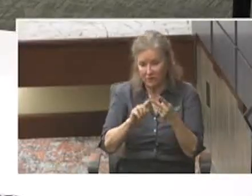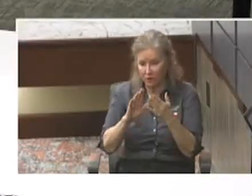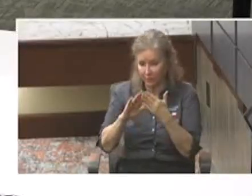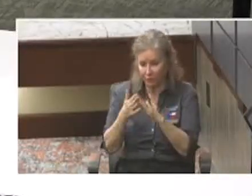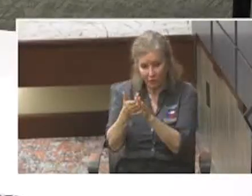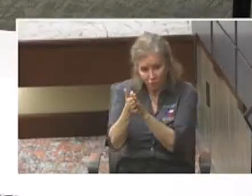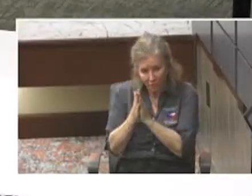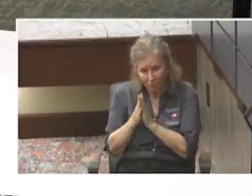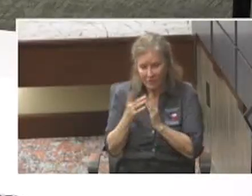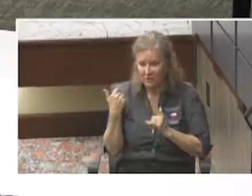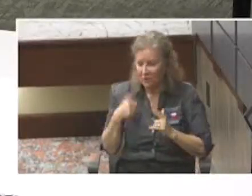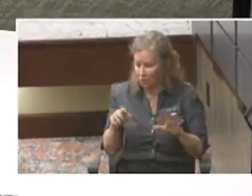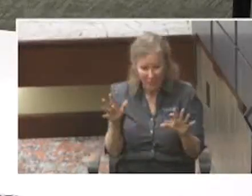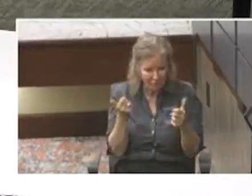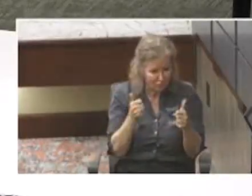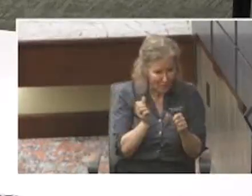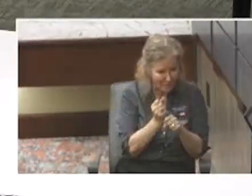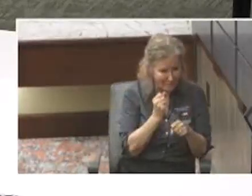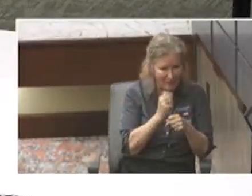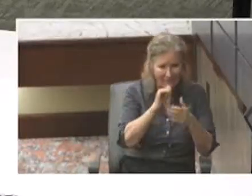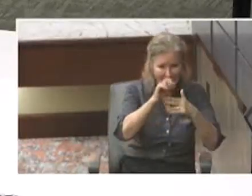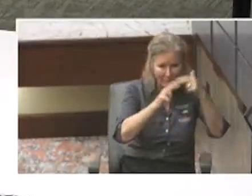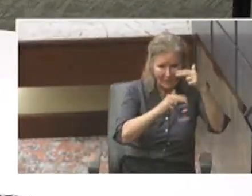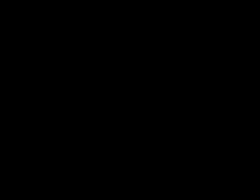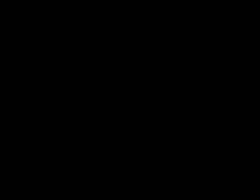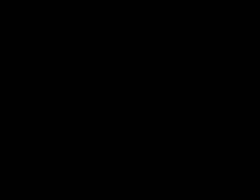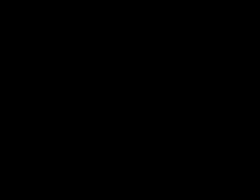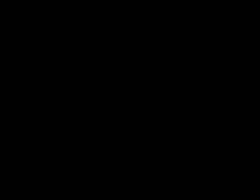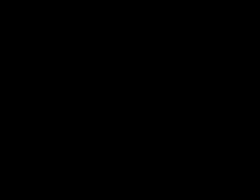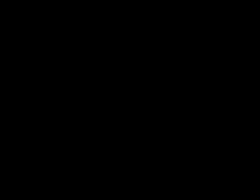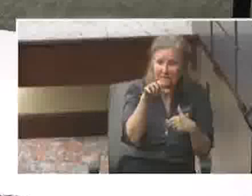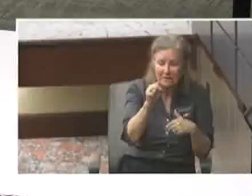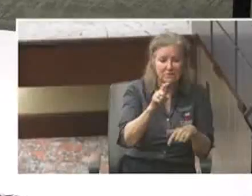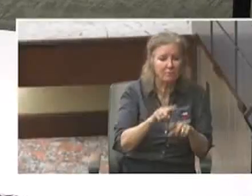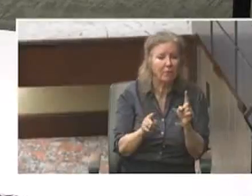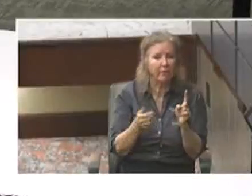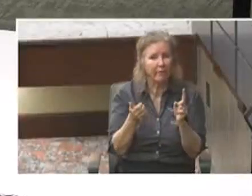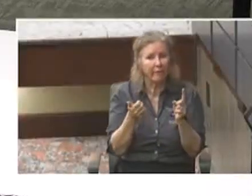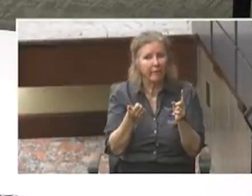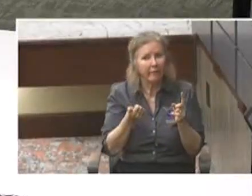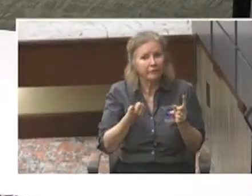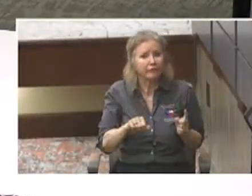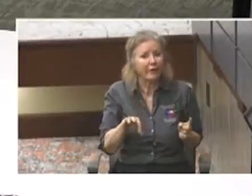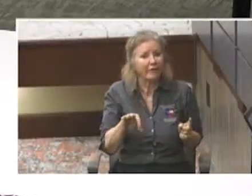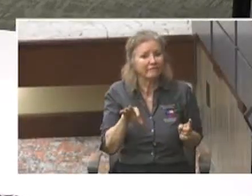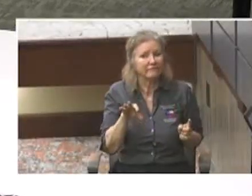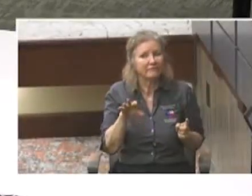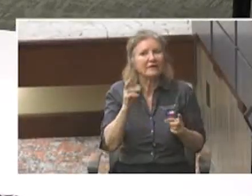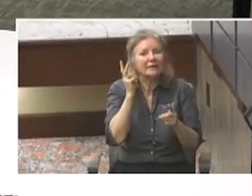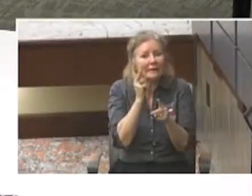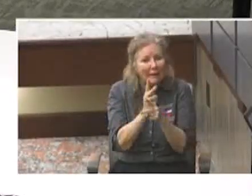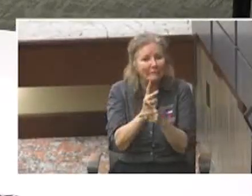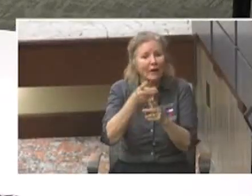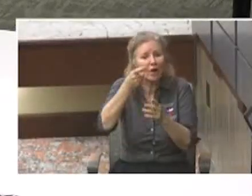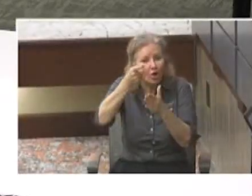the facility available. We say yes, but get the expenses down, so where some of the community entities